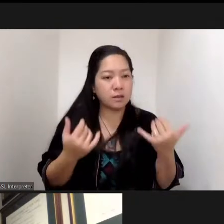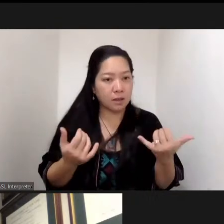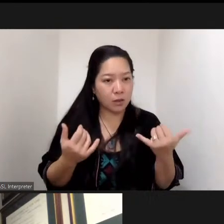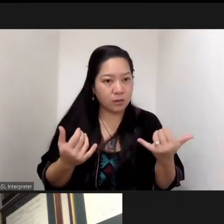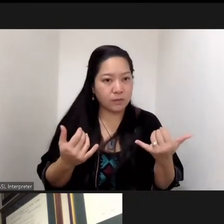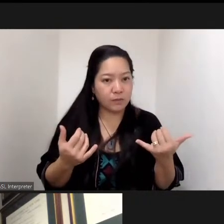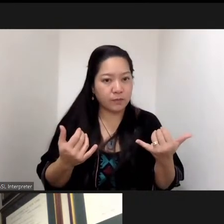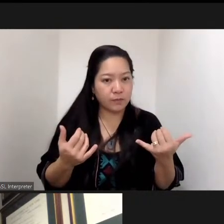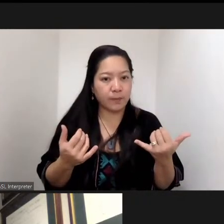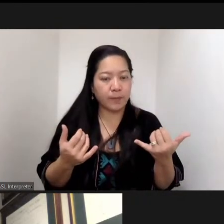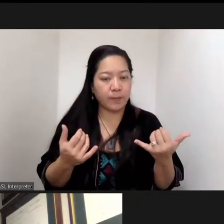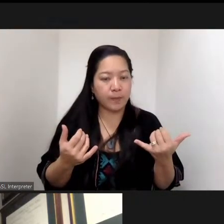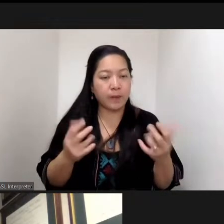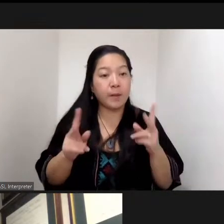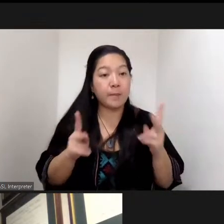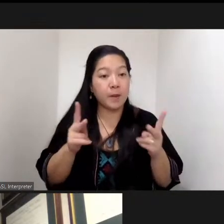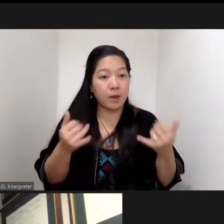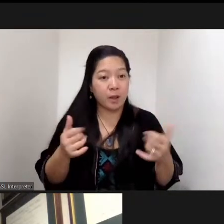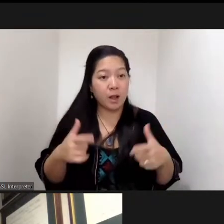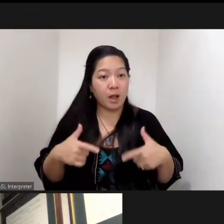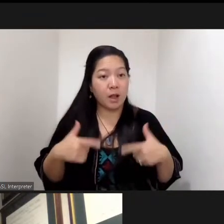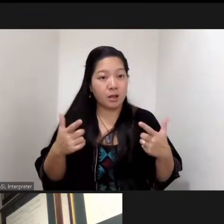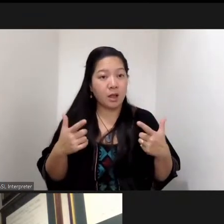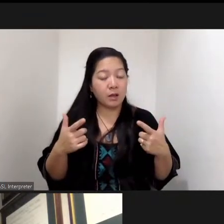putting people's lives in jeopardy.